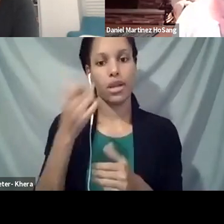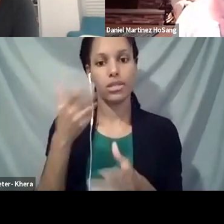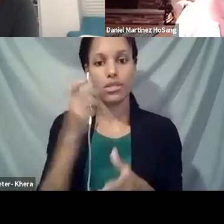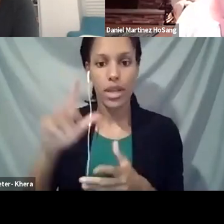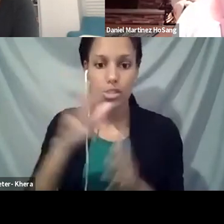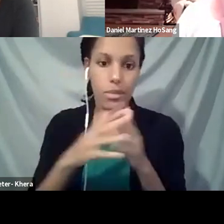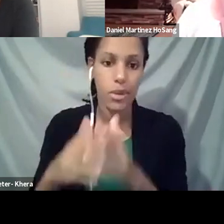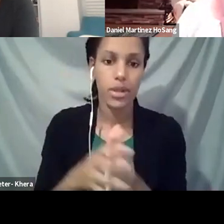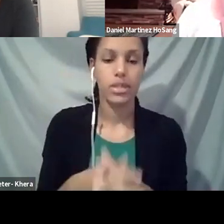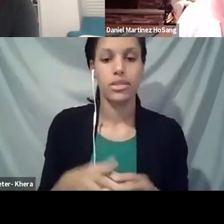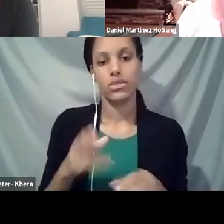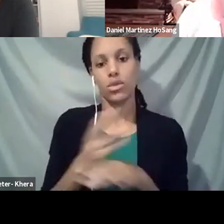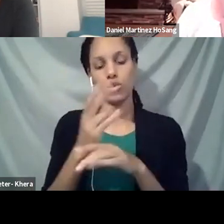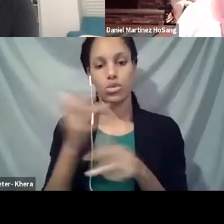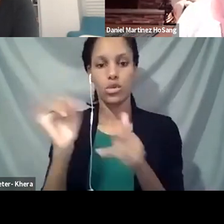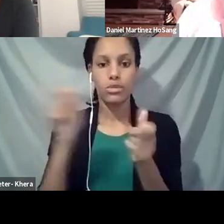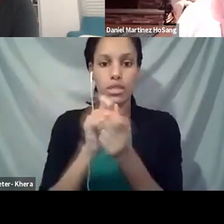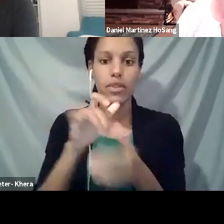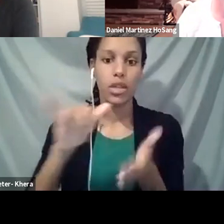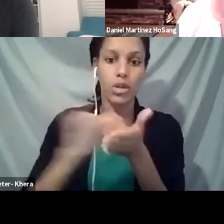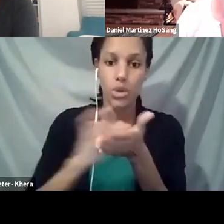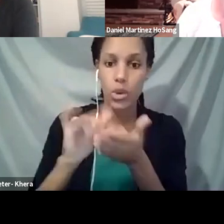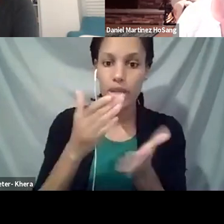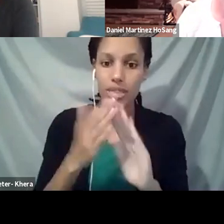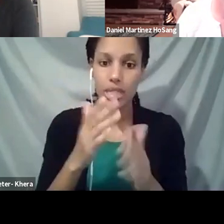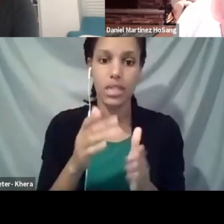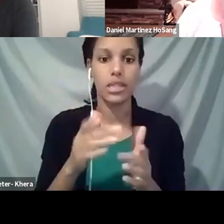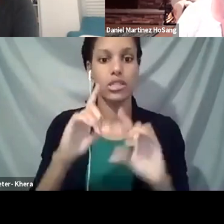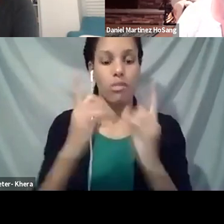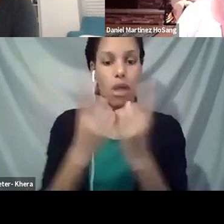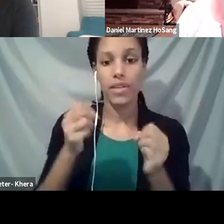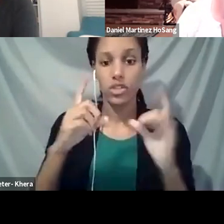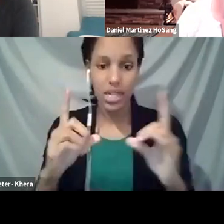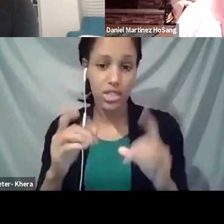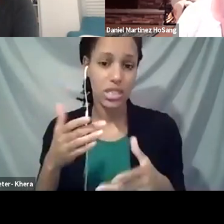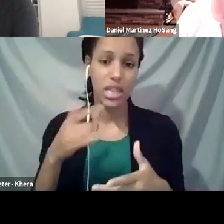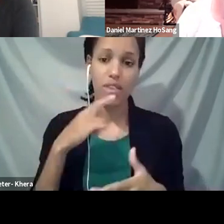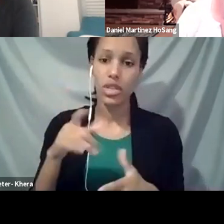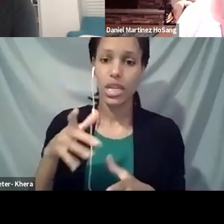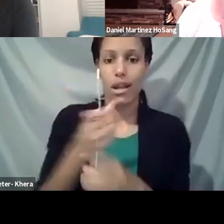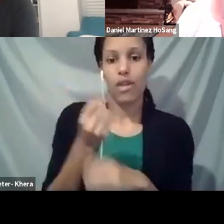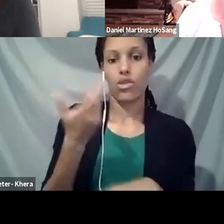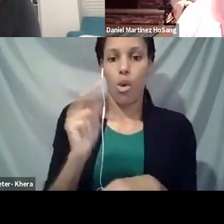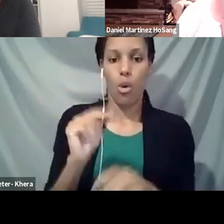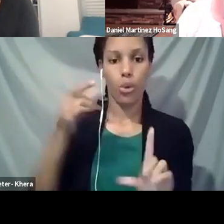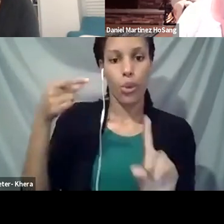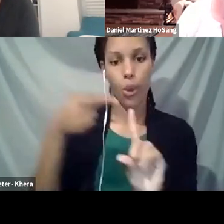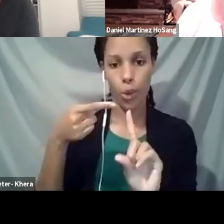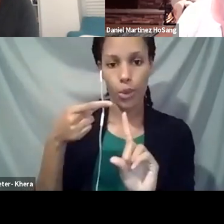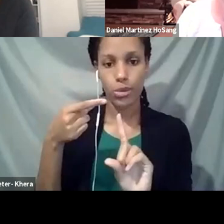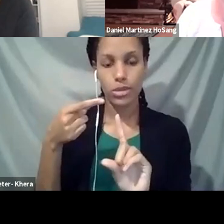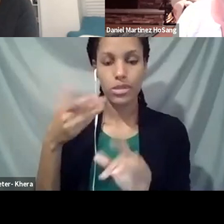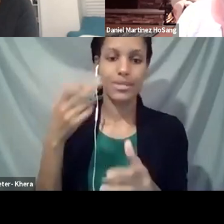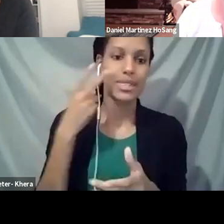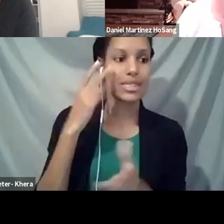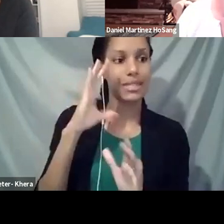Education to achieve their own political goals of being seen as more progressive and appeasing integration activists who they